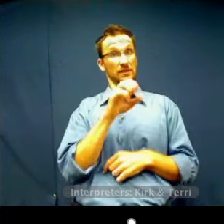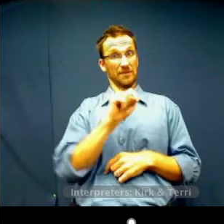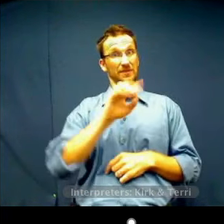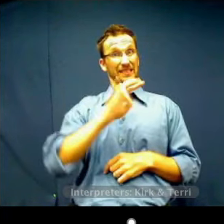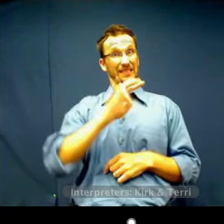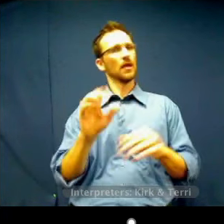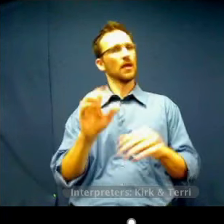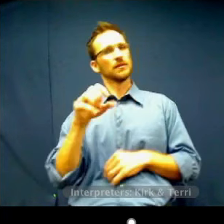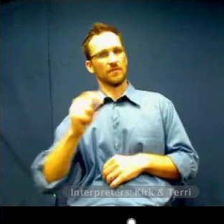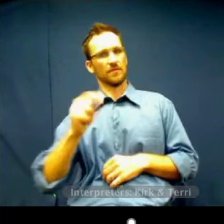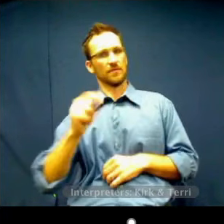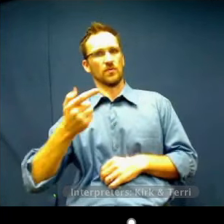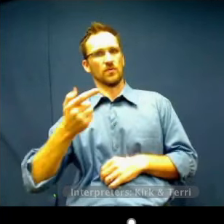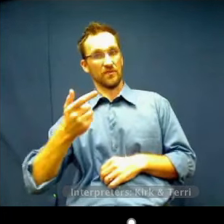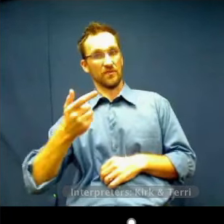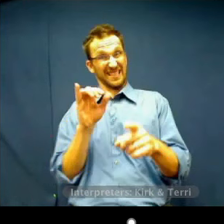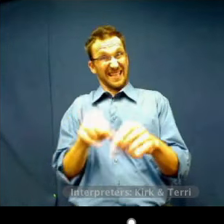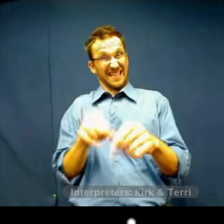1 o'clock.